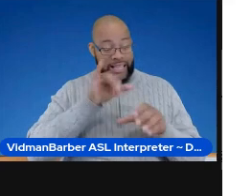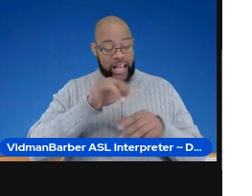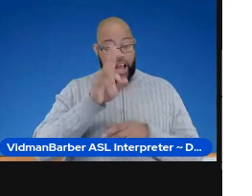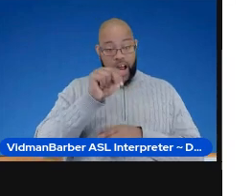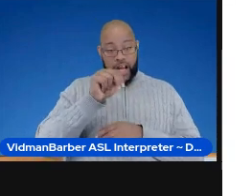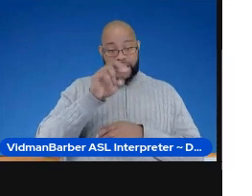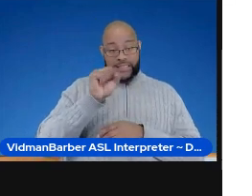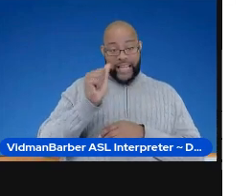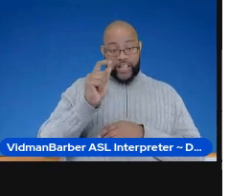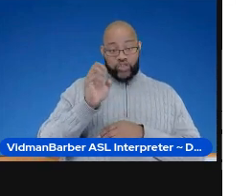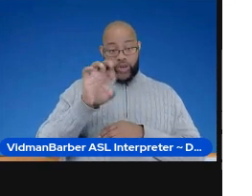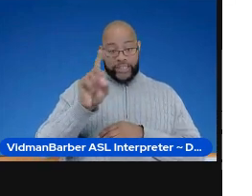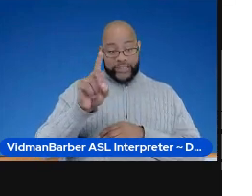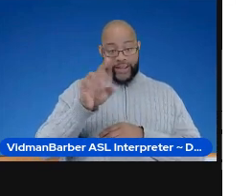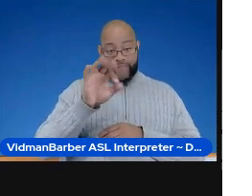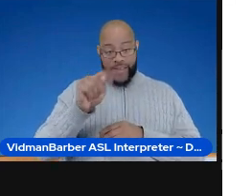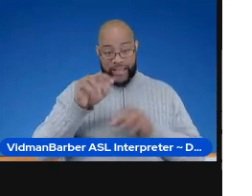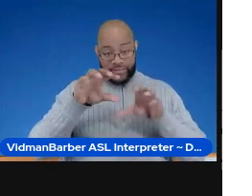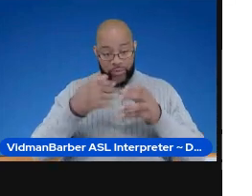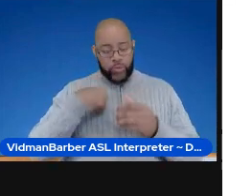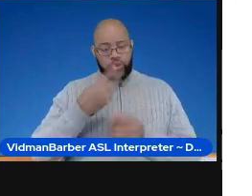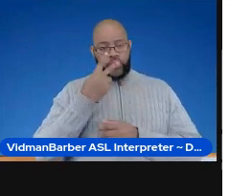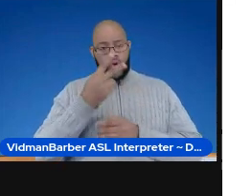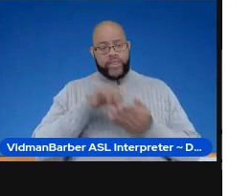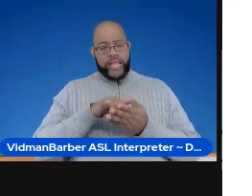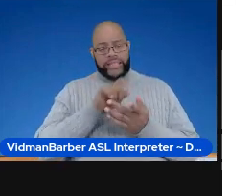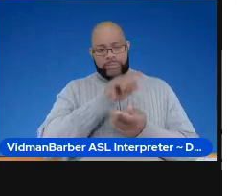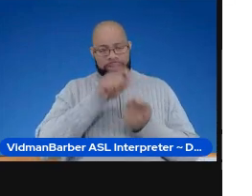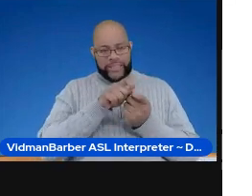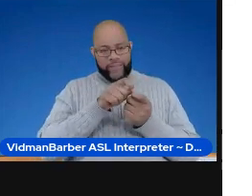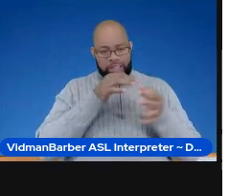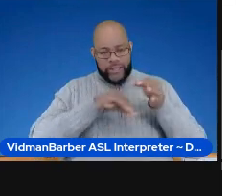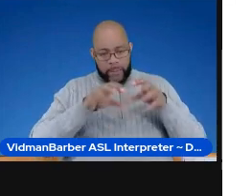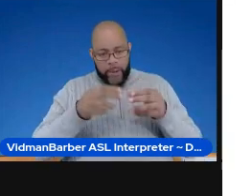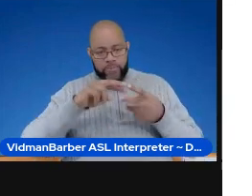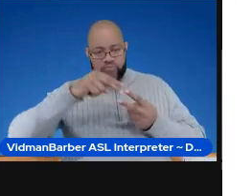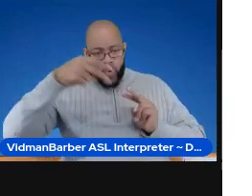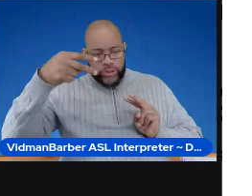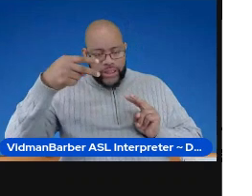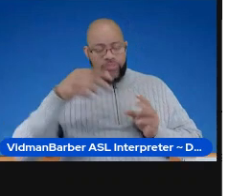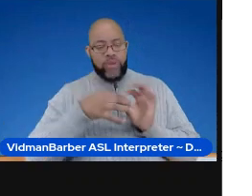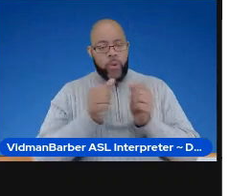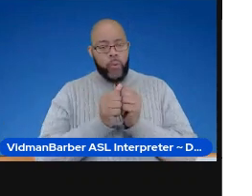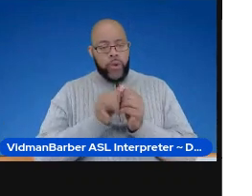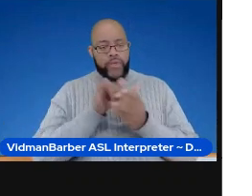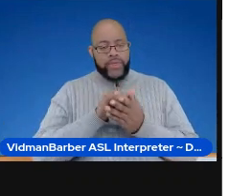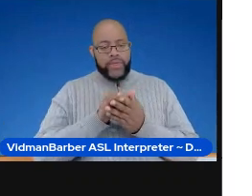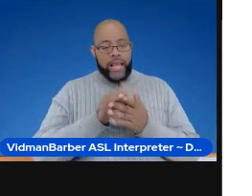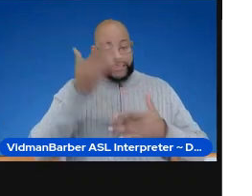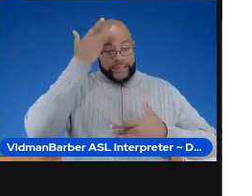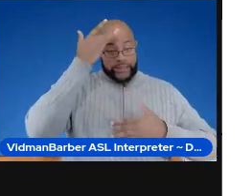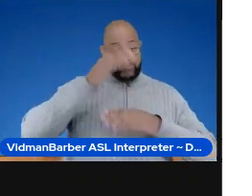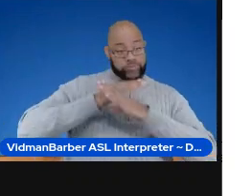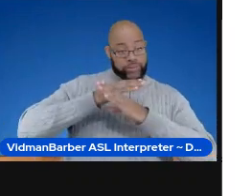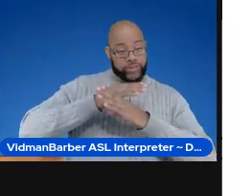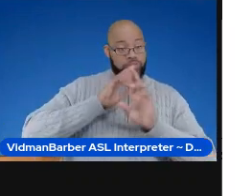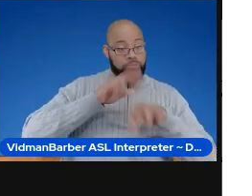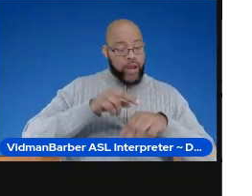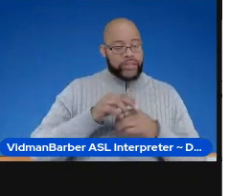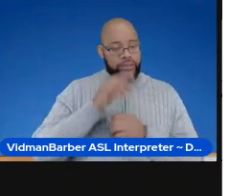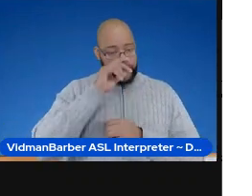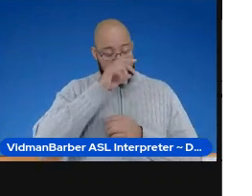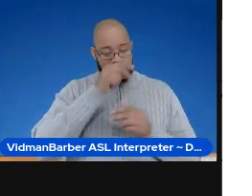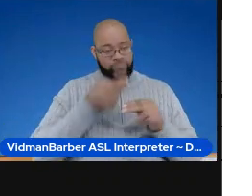fat species that we saw that a specific subset of proteins related to the immune response were being